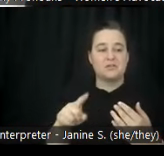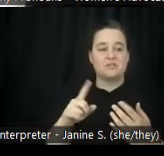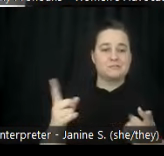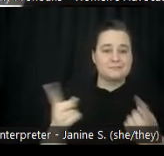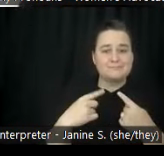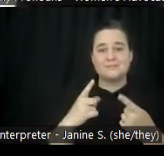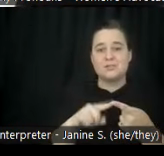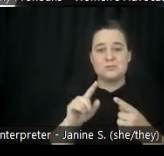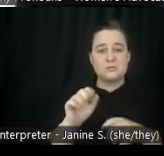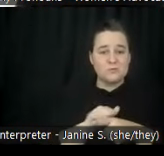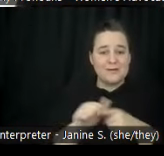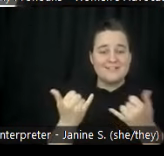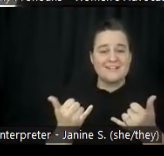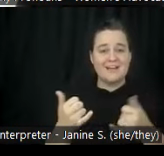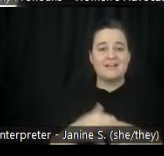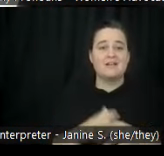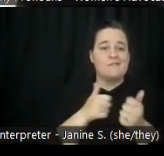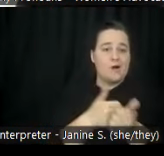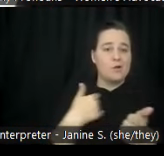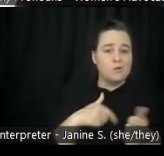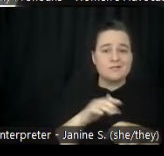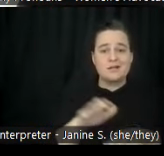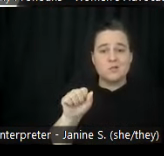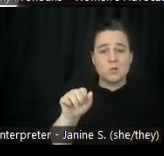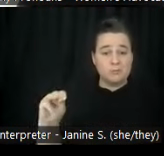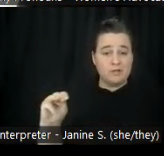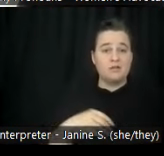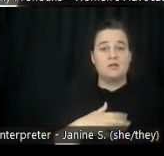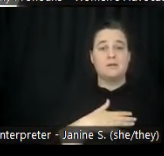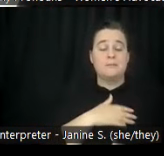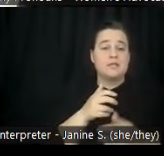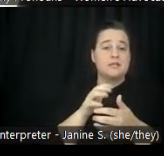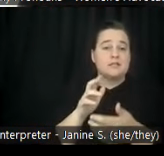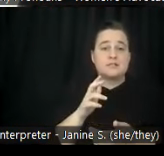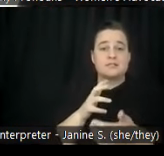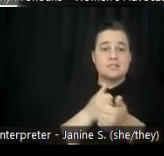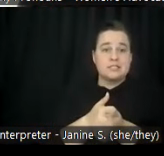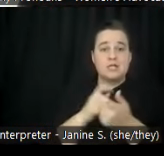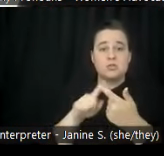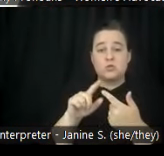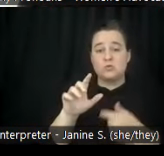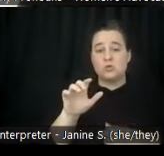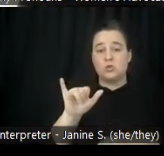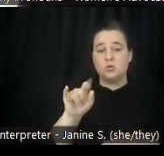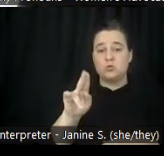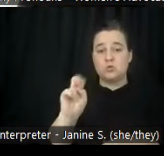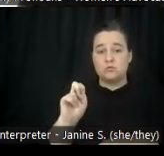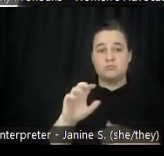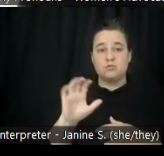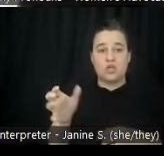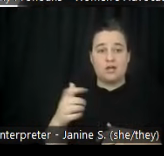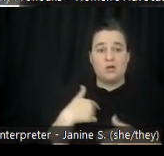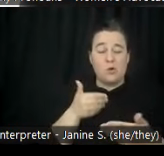training today. You can follow us on social media. Please subscribe to our YouTube channel. We're almost to 1,000 subscribers. We have